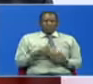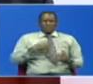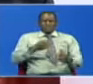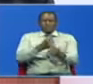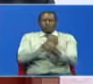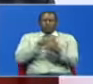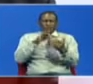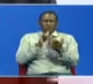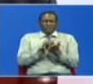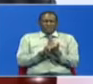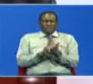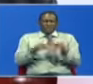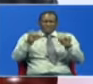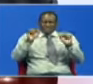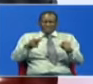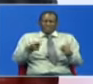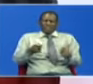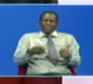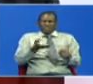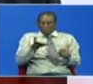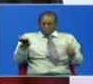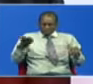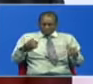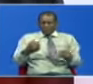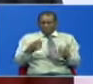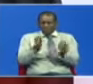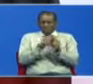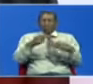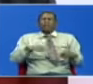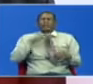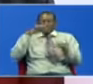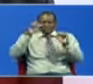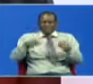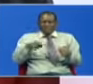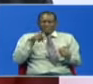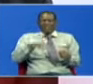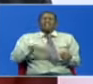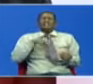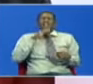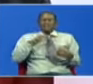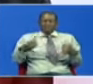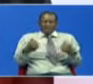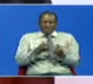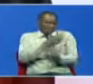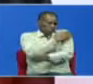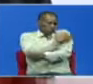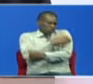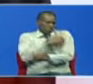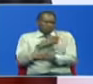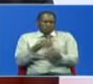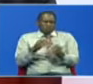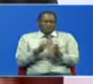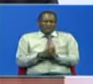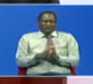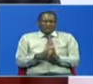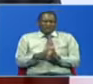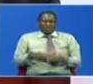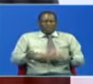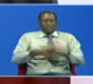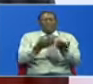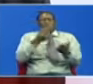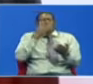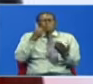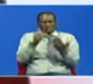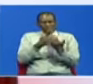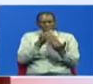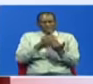that even though we lost this number of people, these deaths occurred in facility and they received the best care that we could be able to